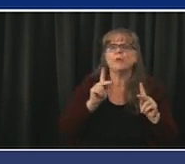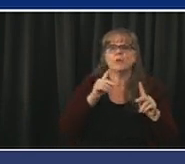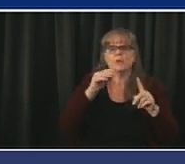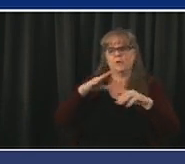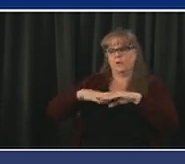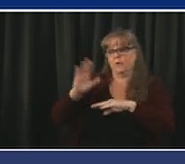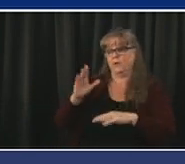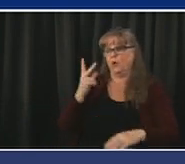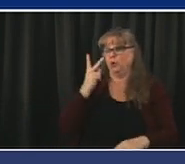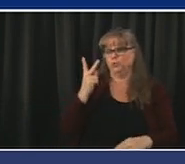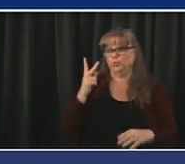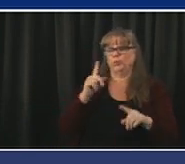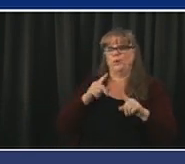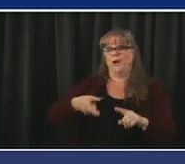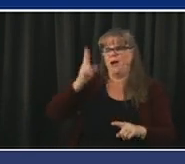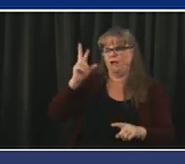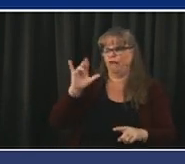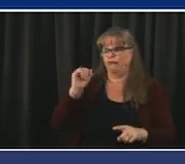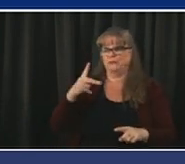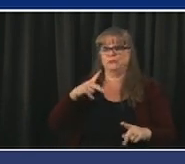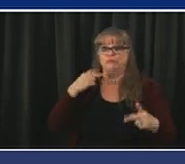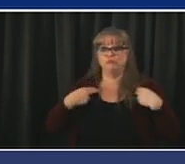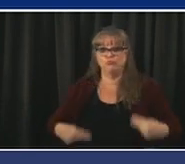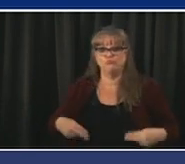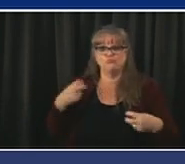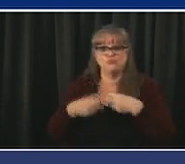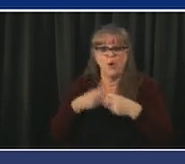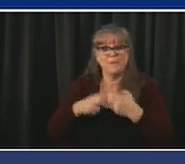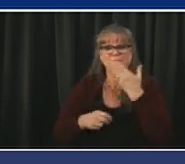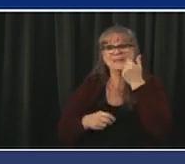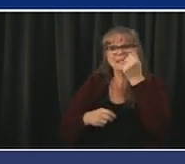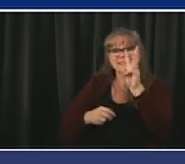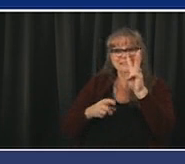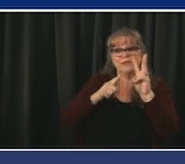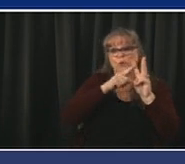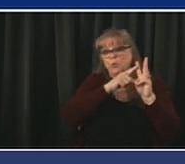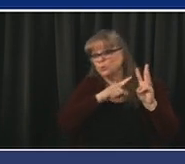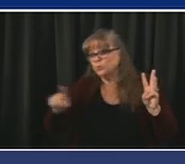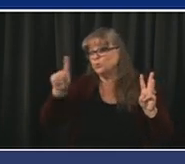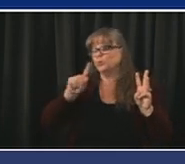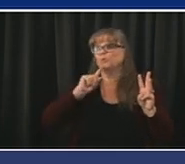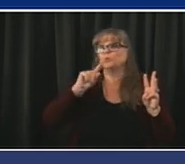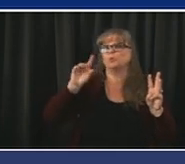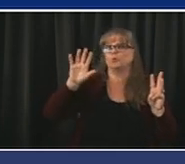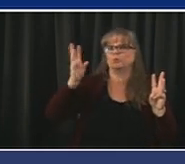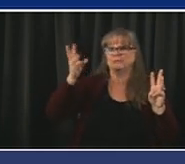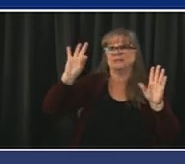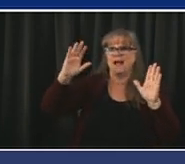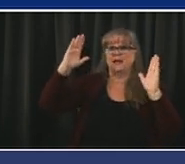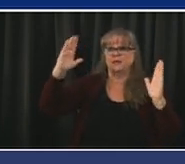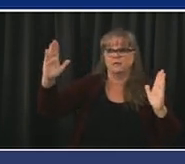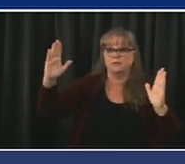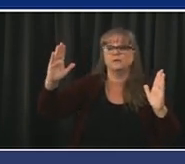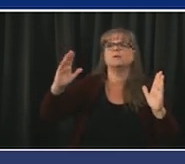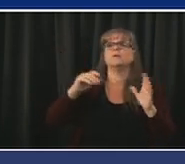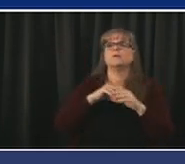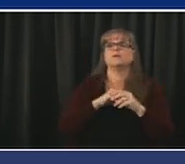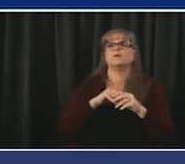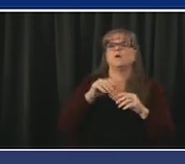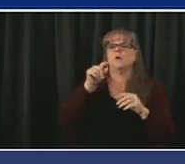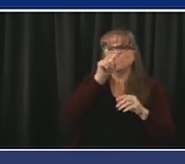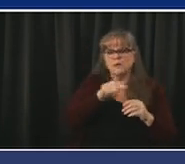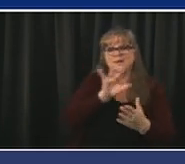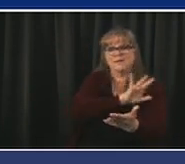the ages of 16 and 59 will also be eligible as of March 5th. Please contact a local vaccine provider, such as a health